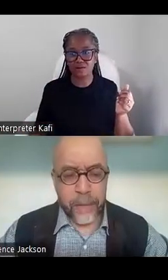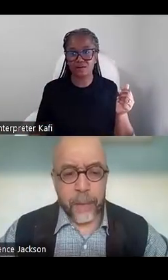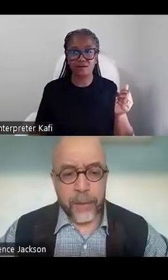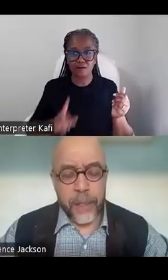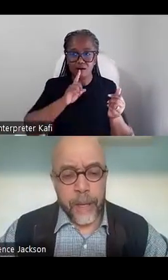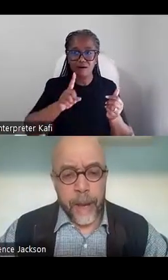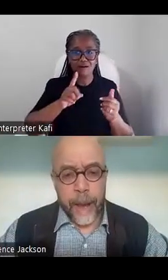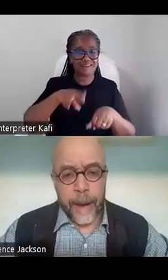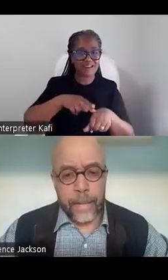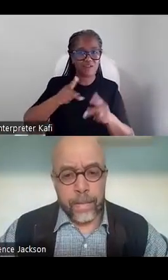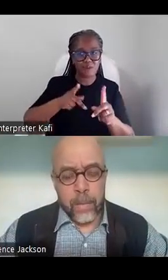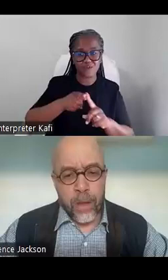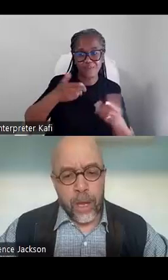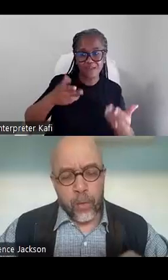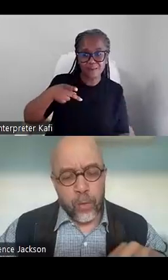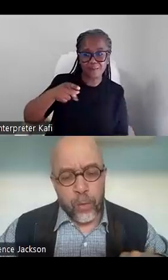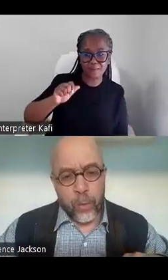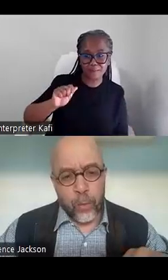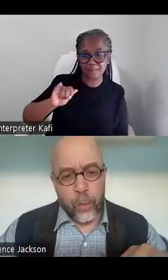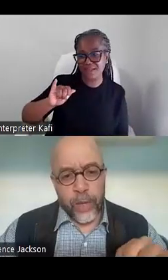Algonquin-speaking peoples. Um,